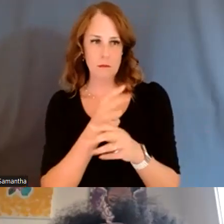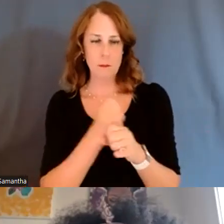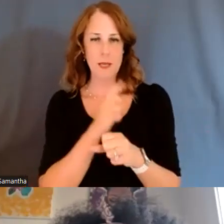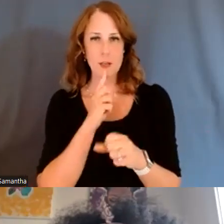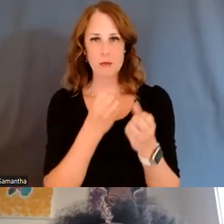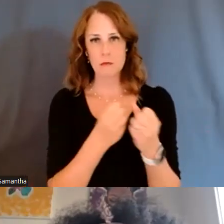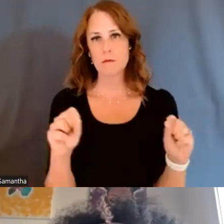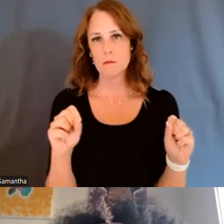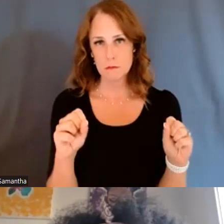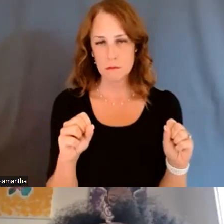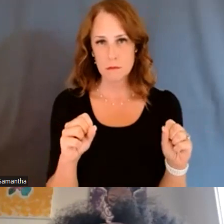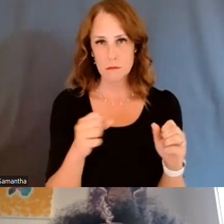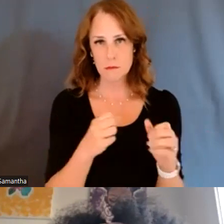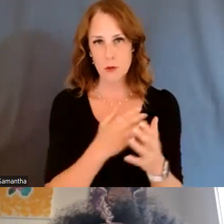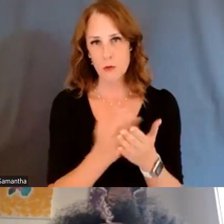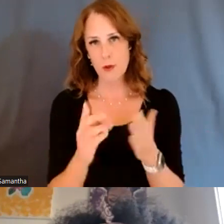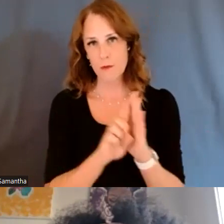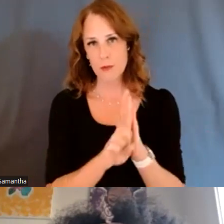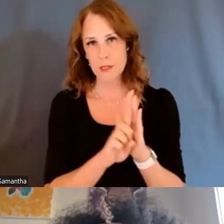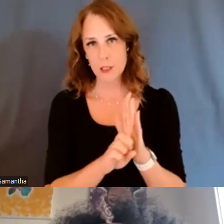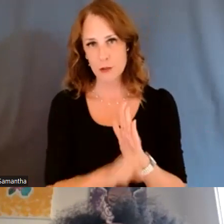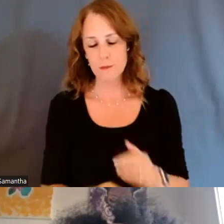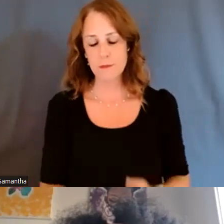the investigation as well.